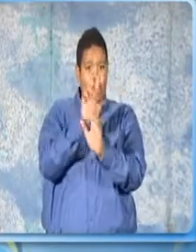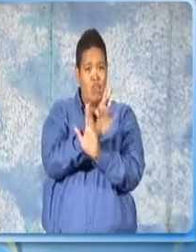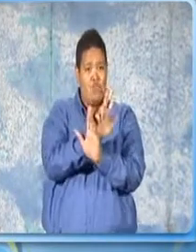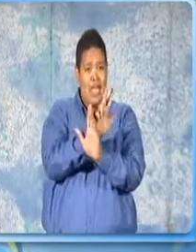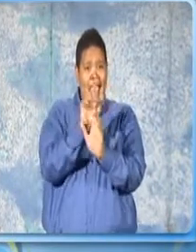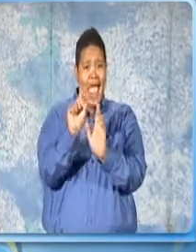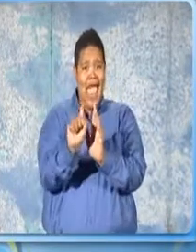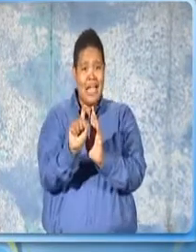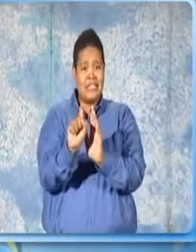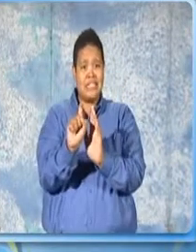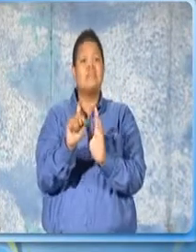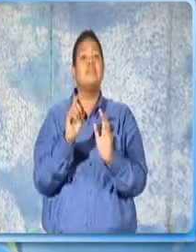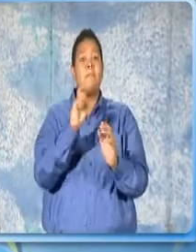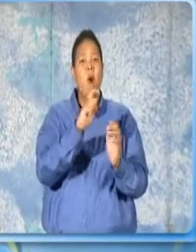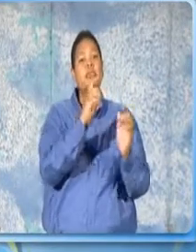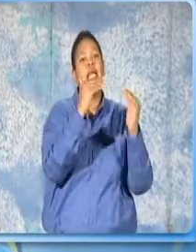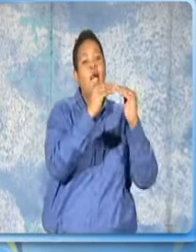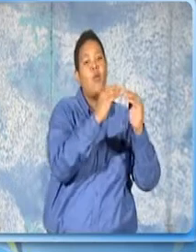equal to 1.